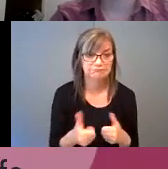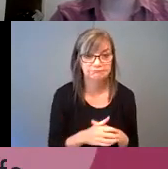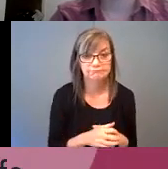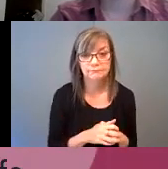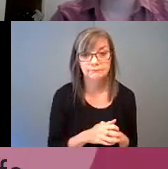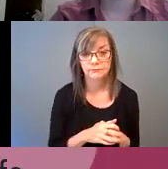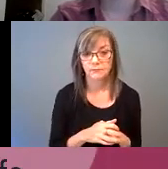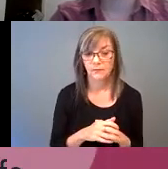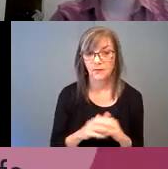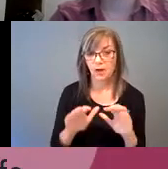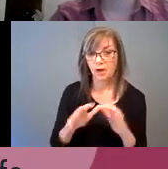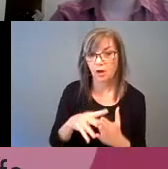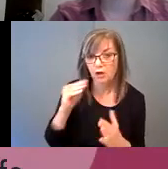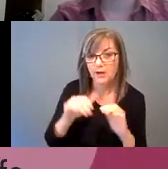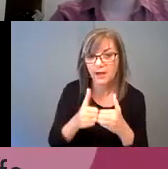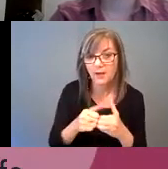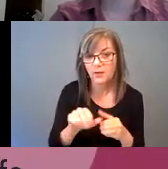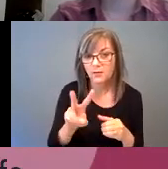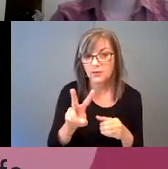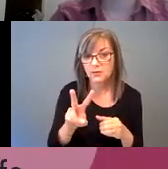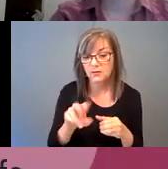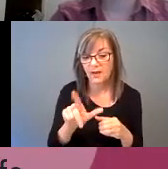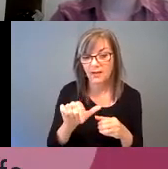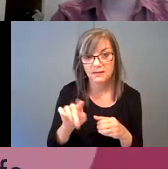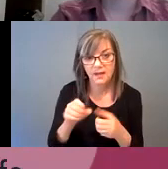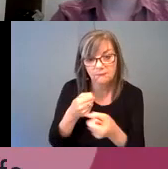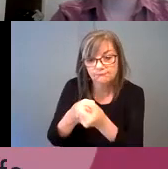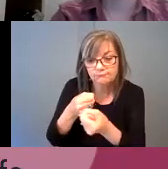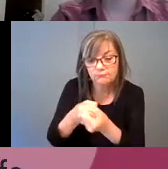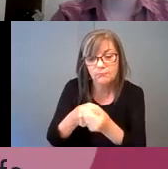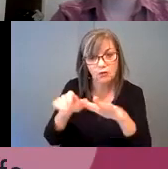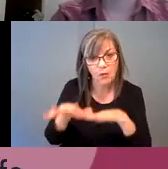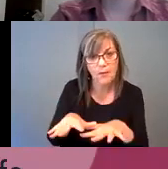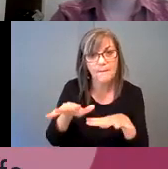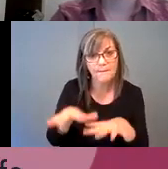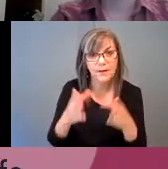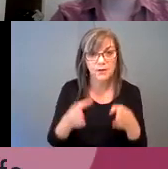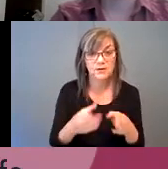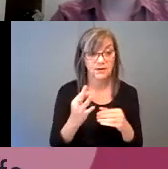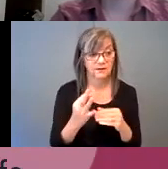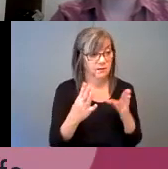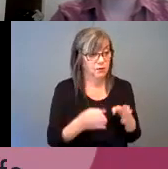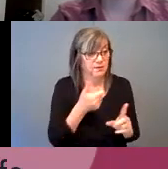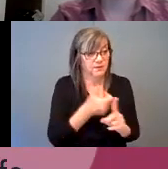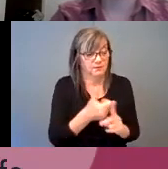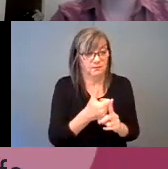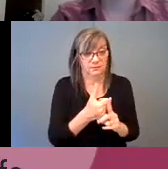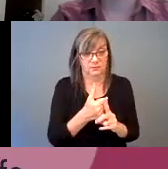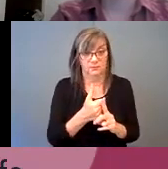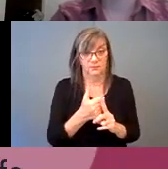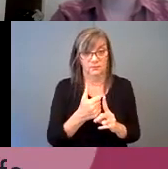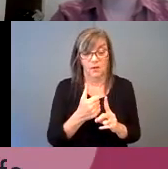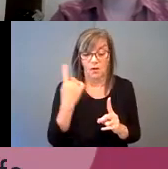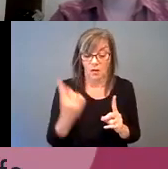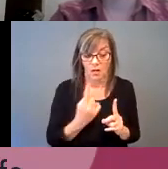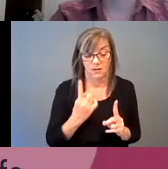Learning about how to validate and calm someone, how to respond to maybe if someone is experiencing constant breakdowns, how can